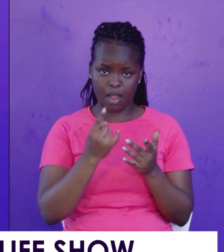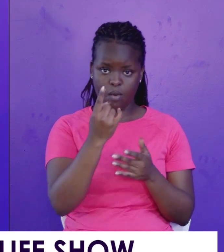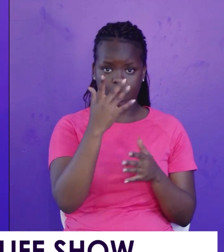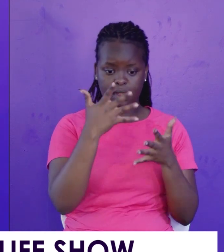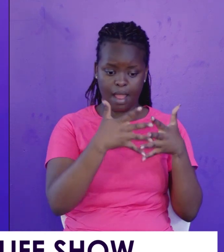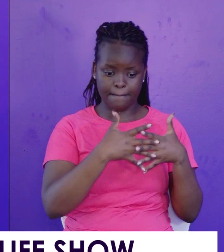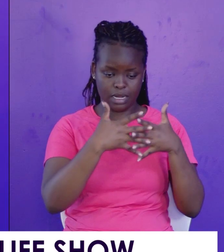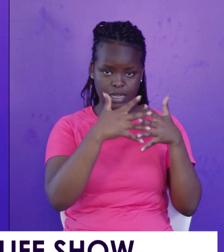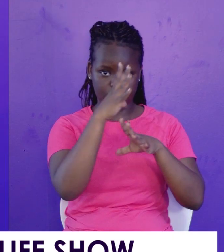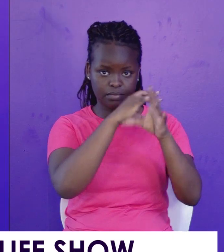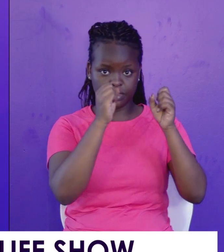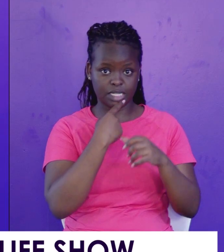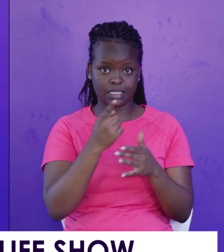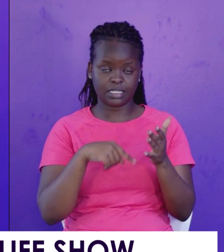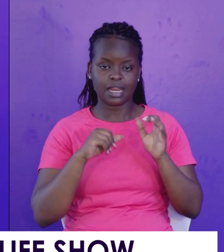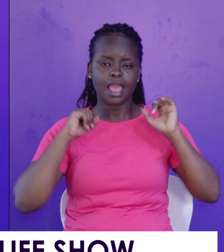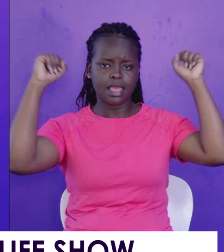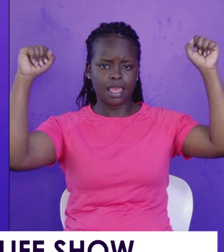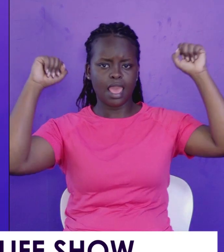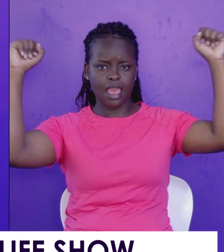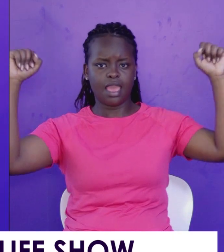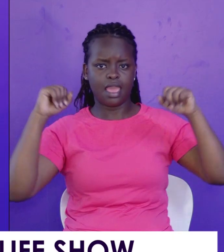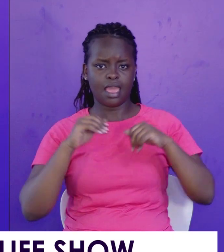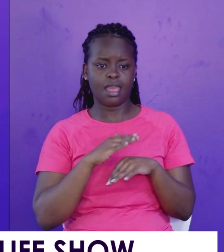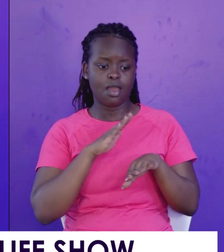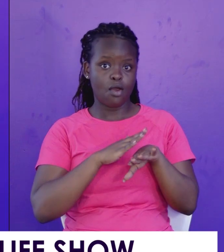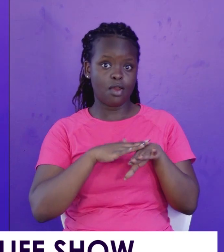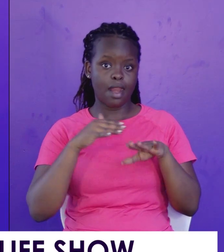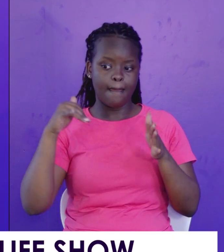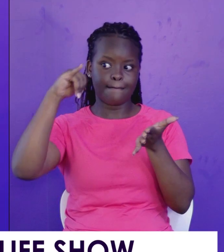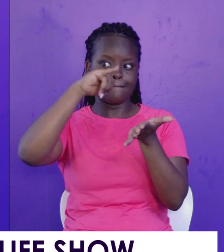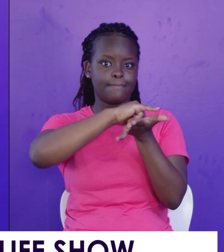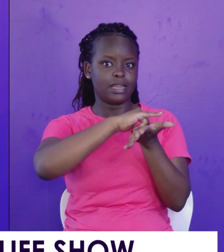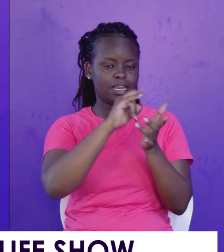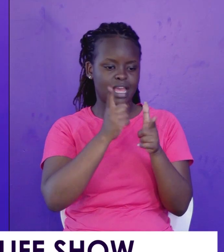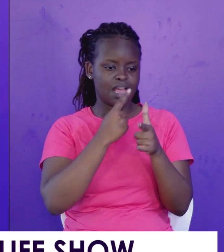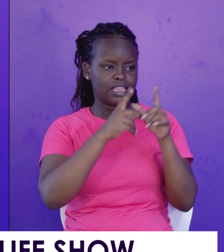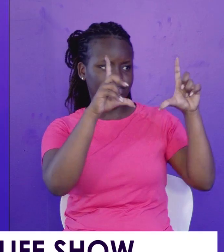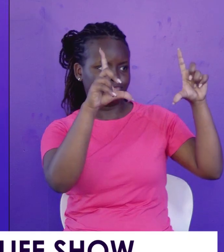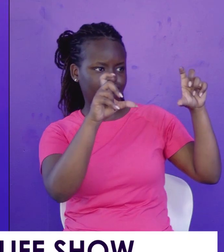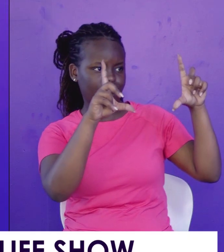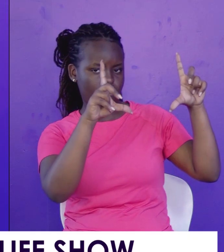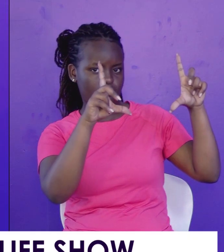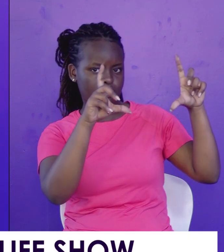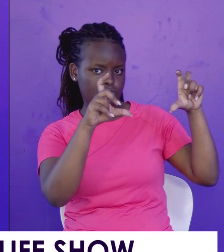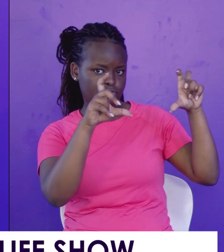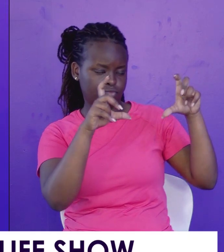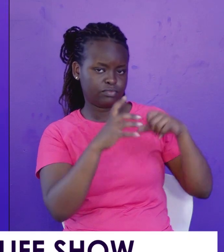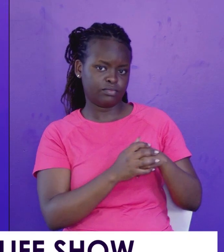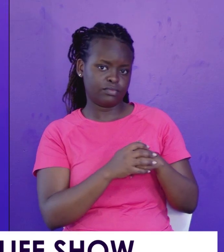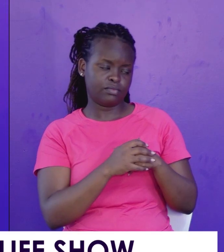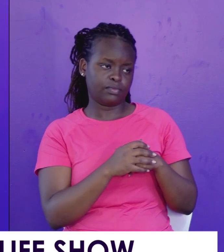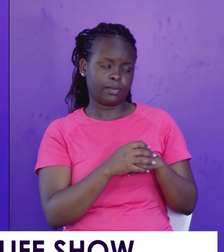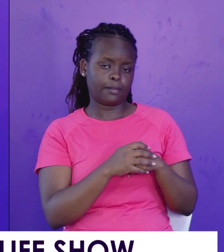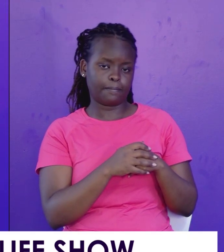American president who said "yeah" on a plane, and a photo was taken, the thumb. Yeah, and the photo